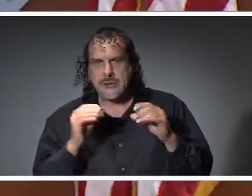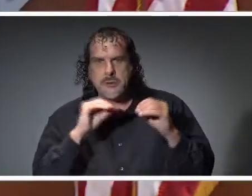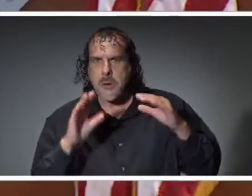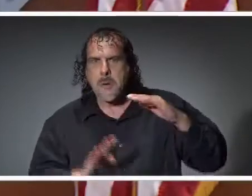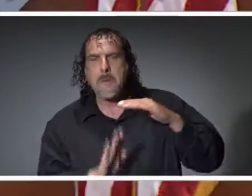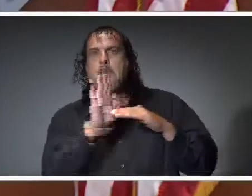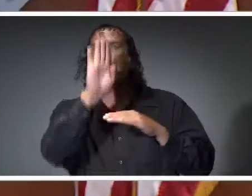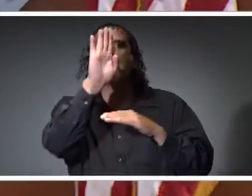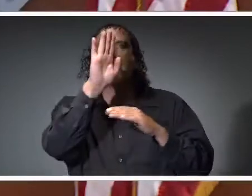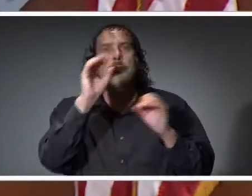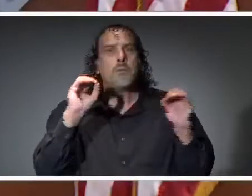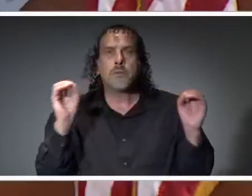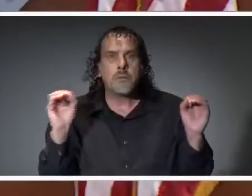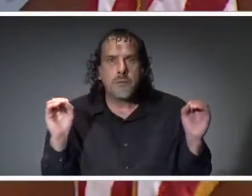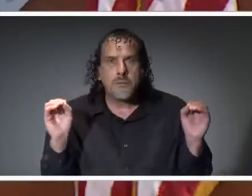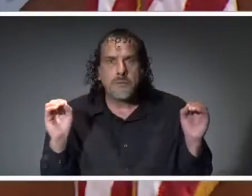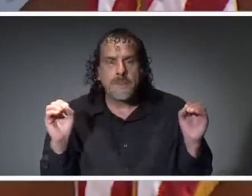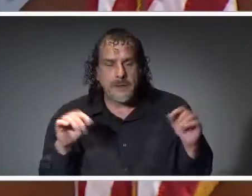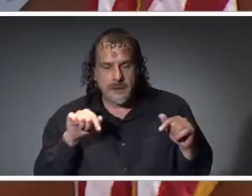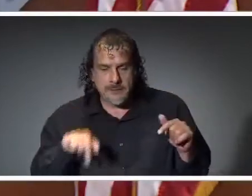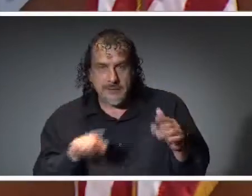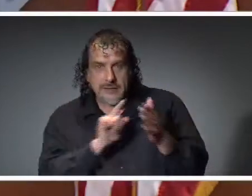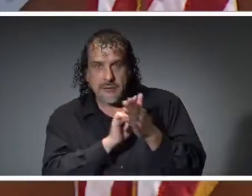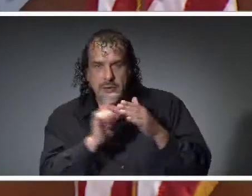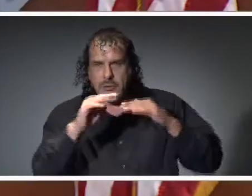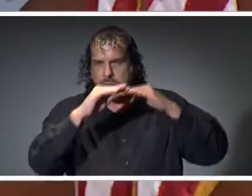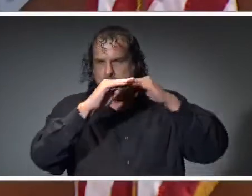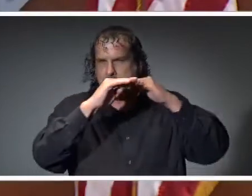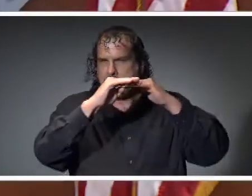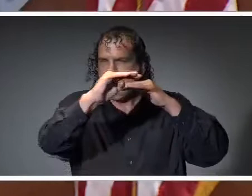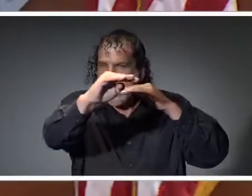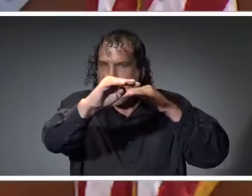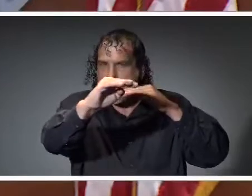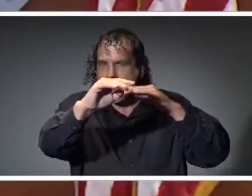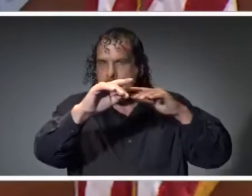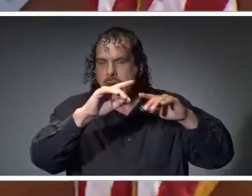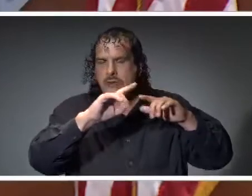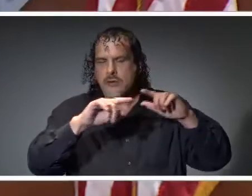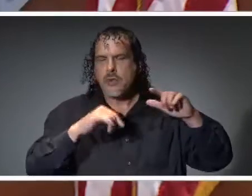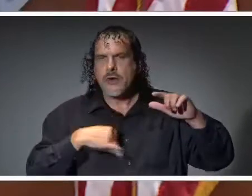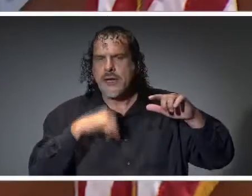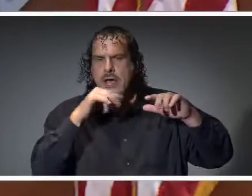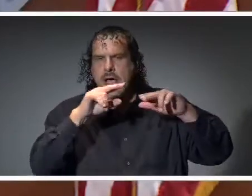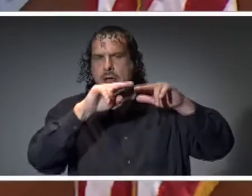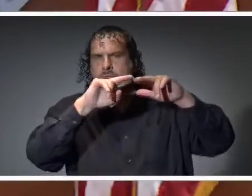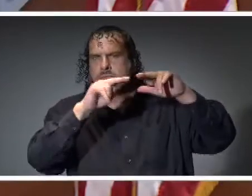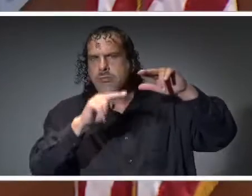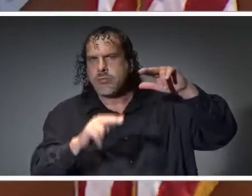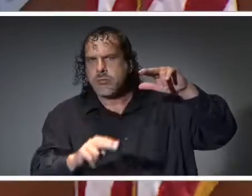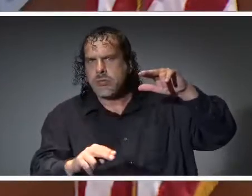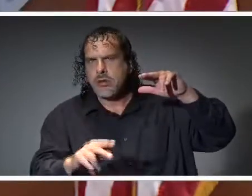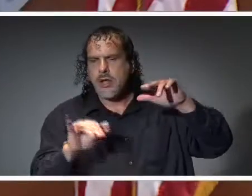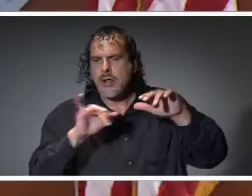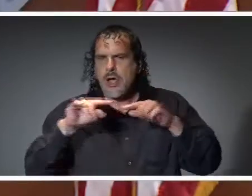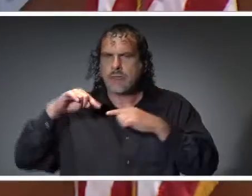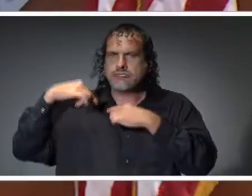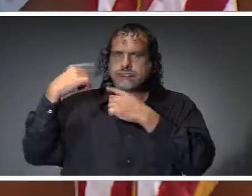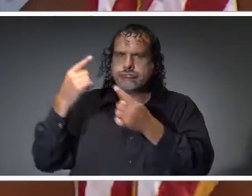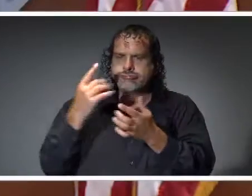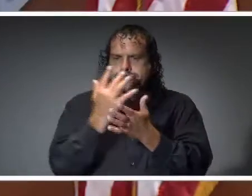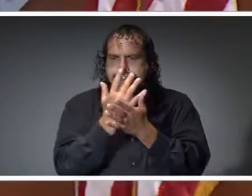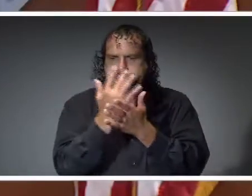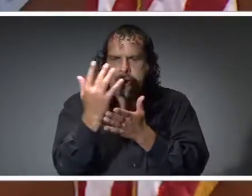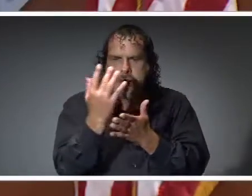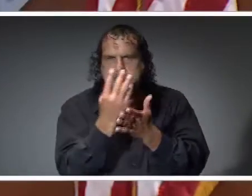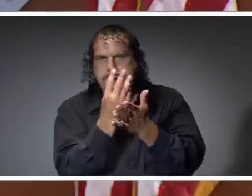of Labor Day, but this week we were flat, and so we didn't see a continued significant decline as we have seen for the last 5 or 6